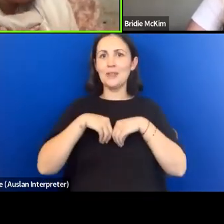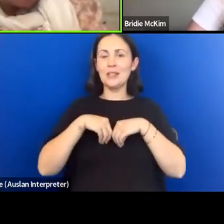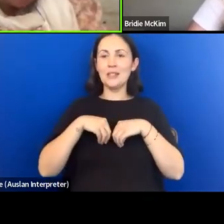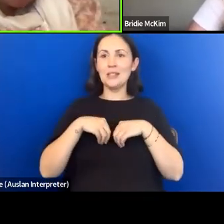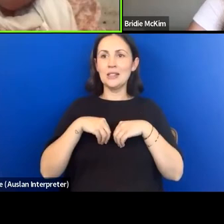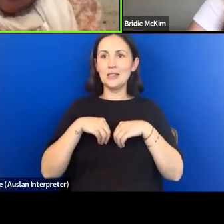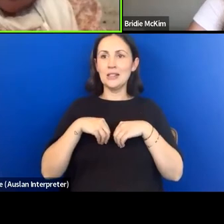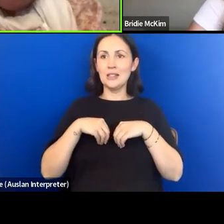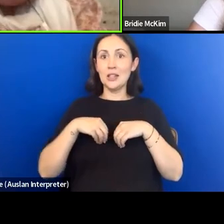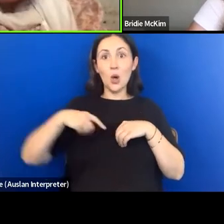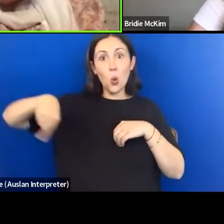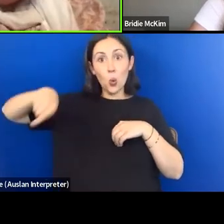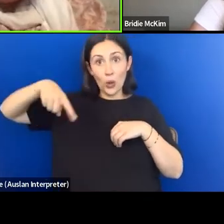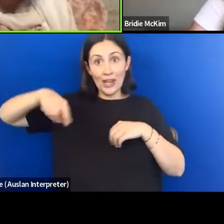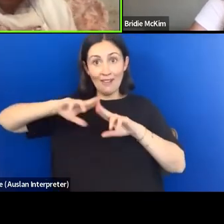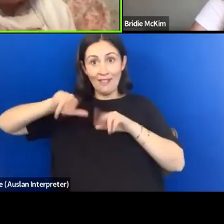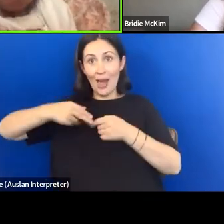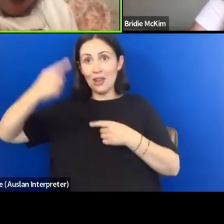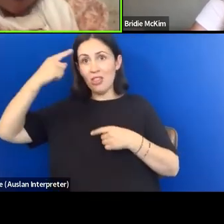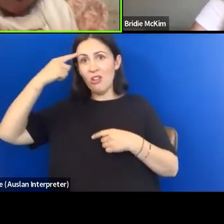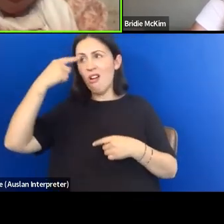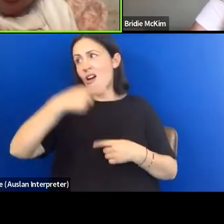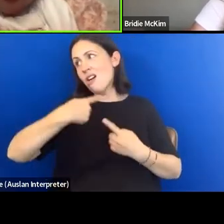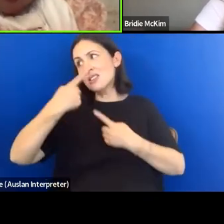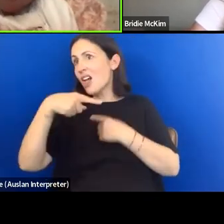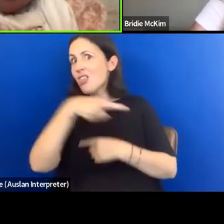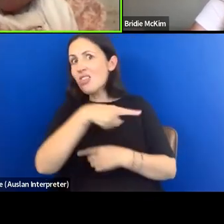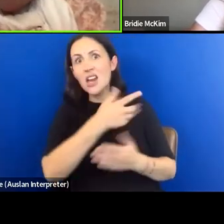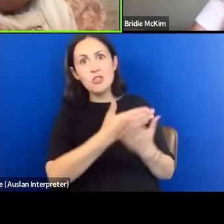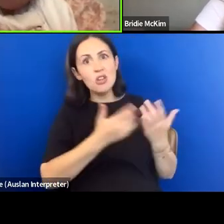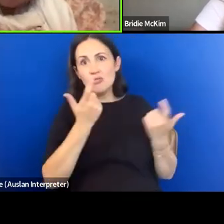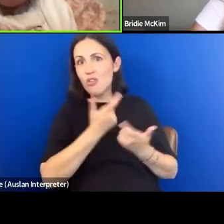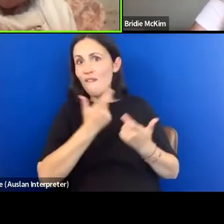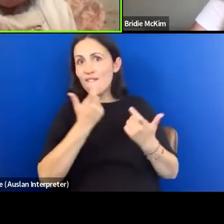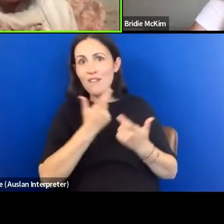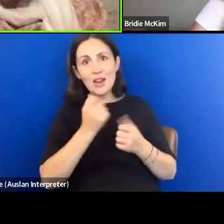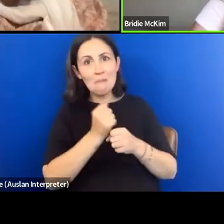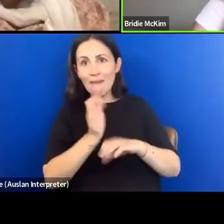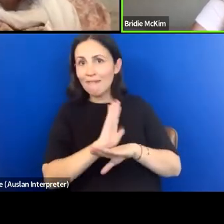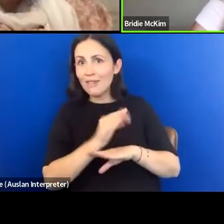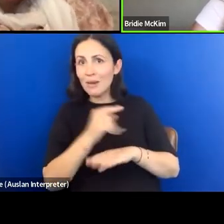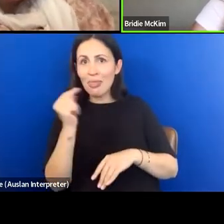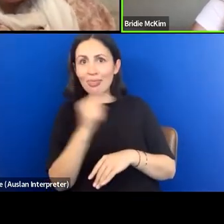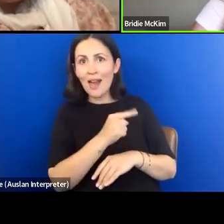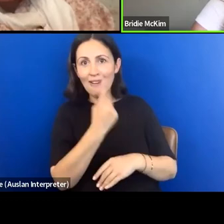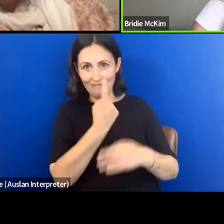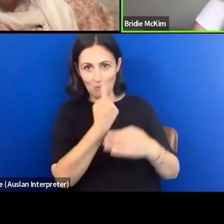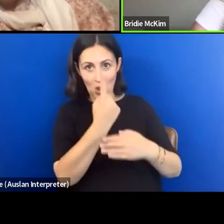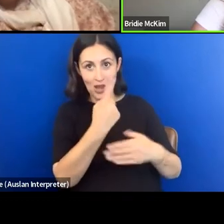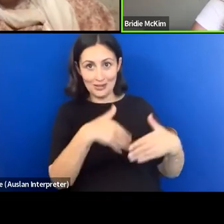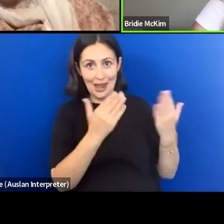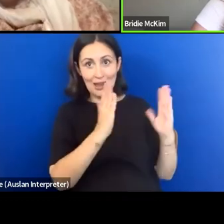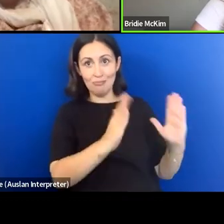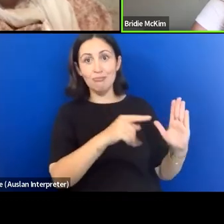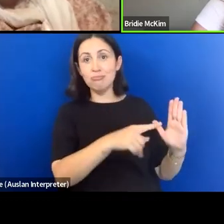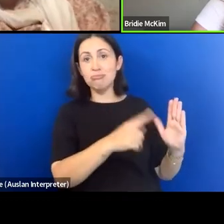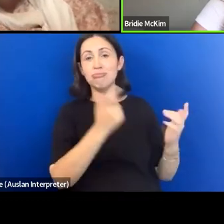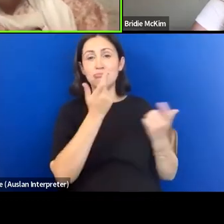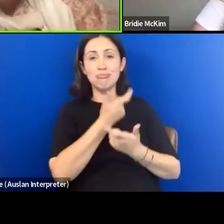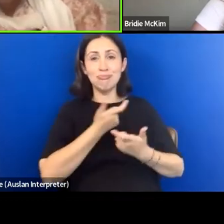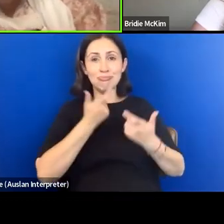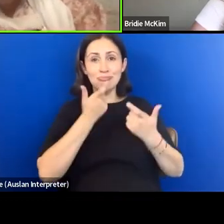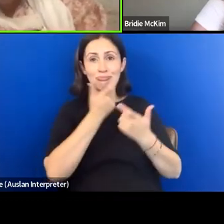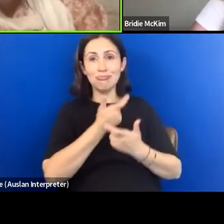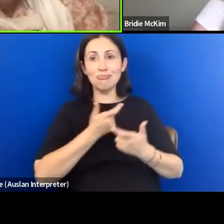that was really funny and would make for a really great film. So yeah, great. You know, I got